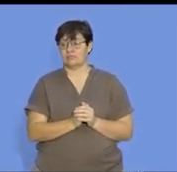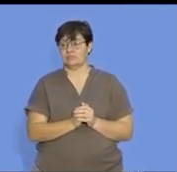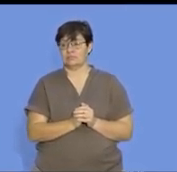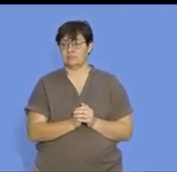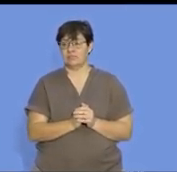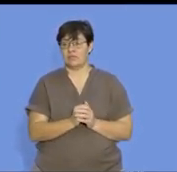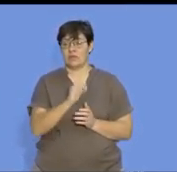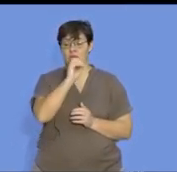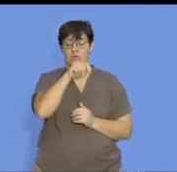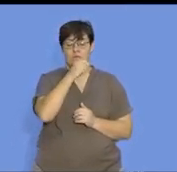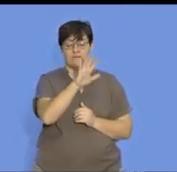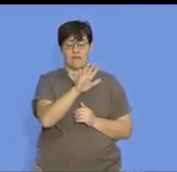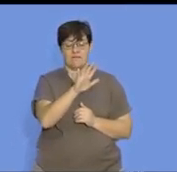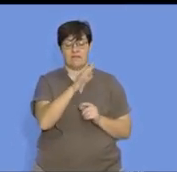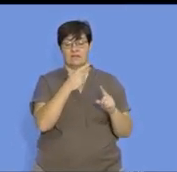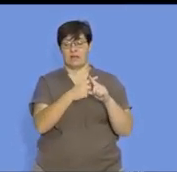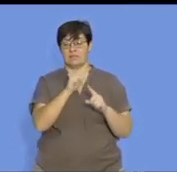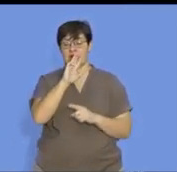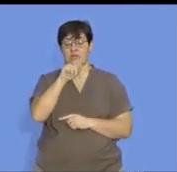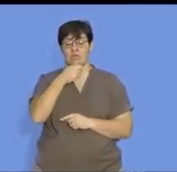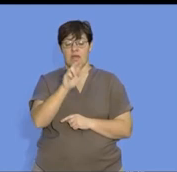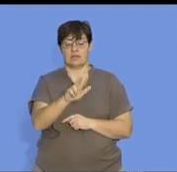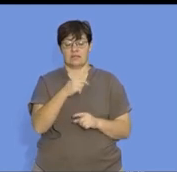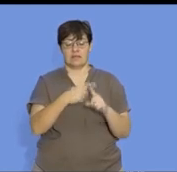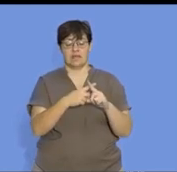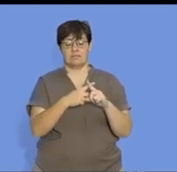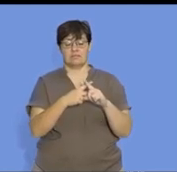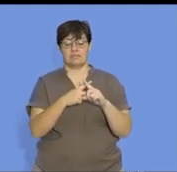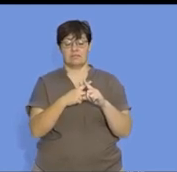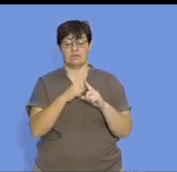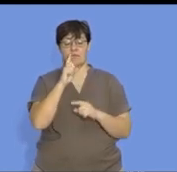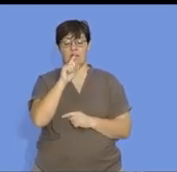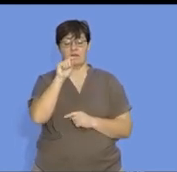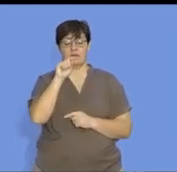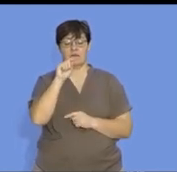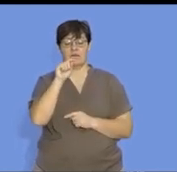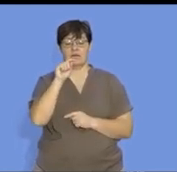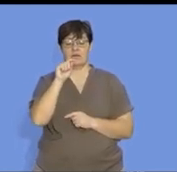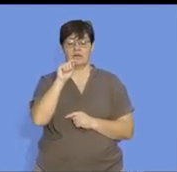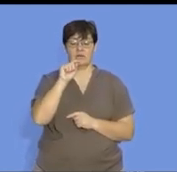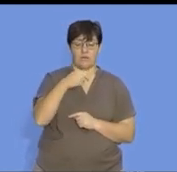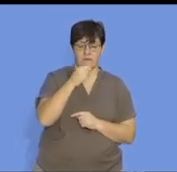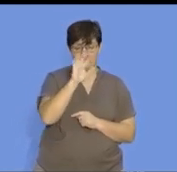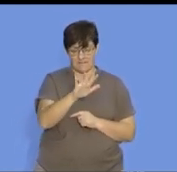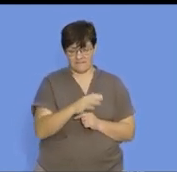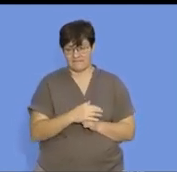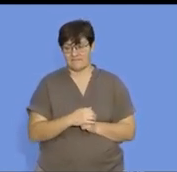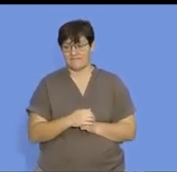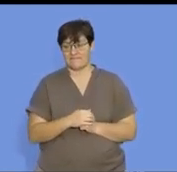0.5 times 9.8 times 1.5, whoopsie, 1.5, not